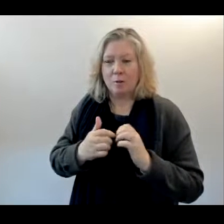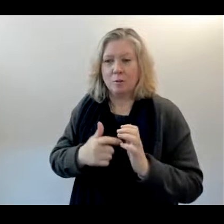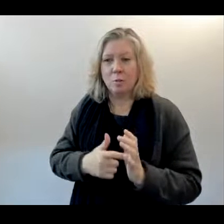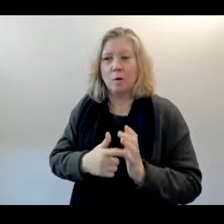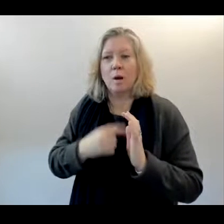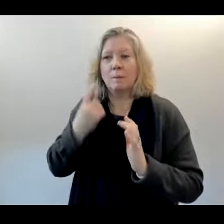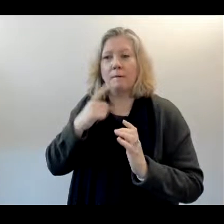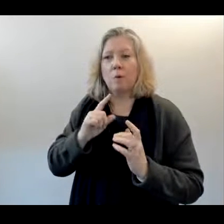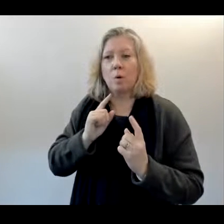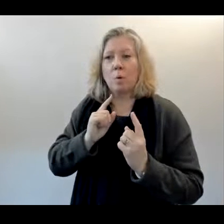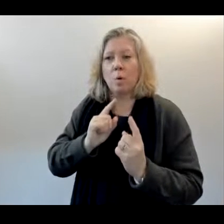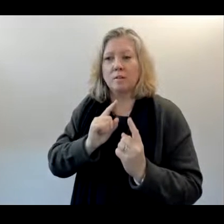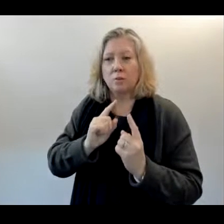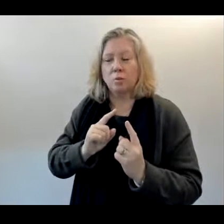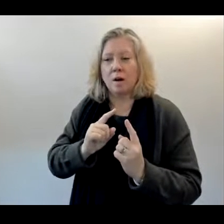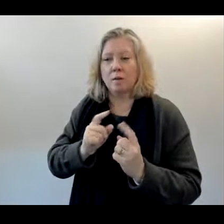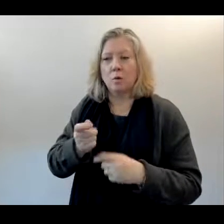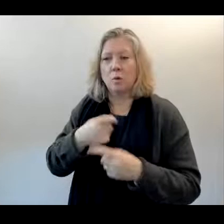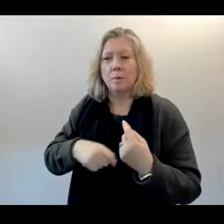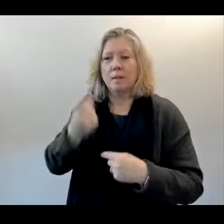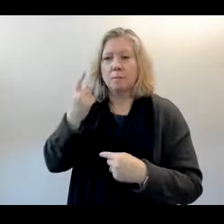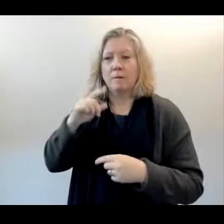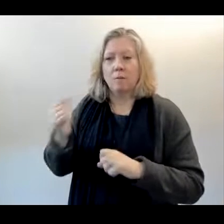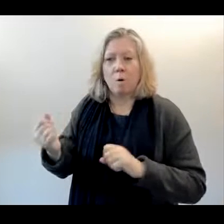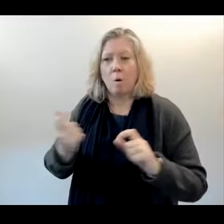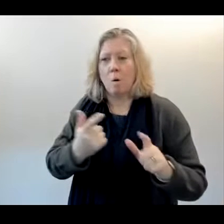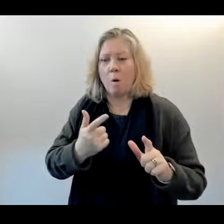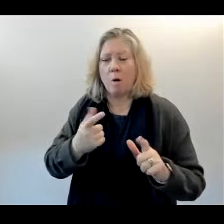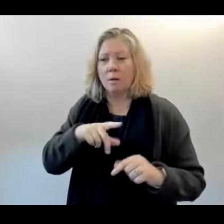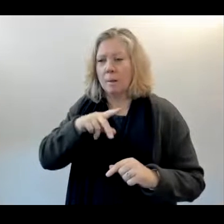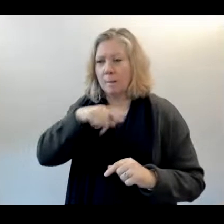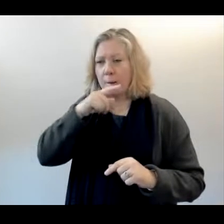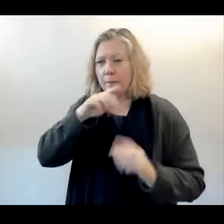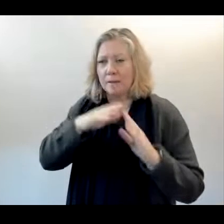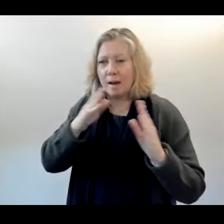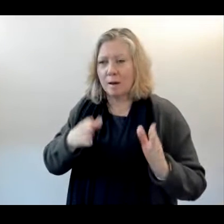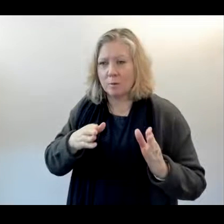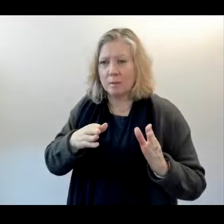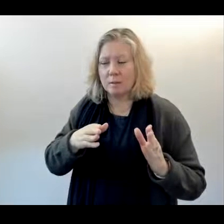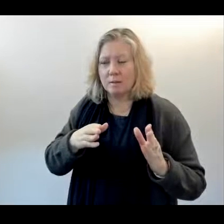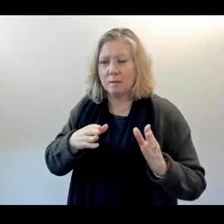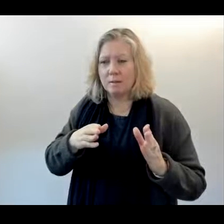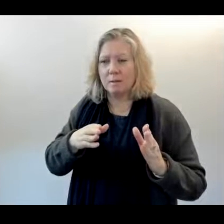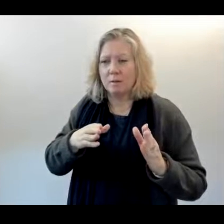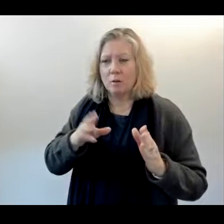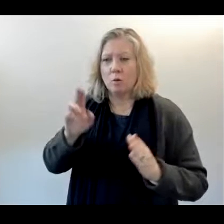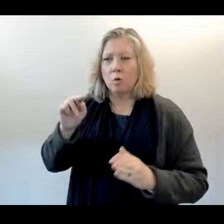replacement on all of the public housing units, as well as